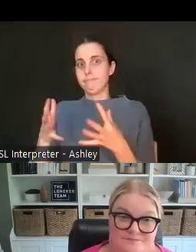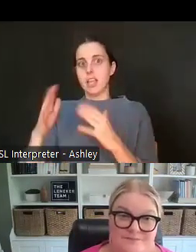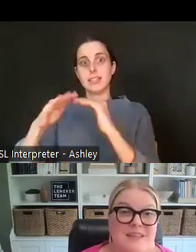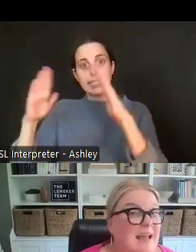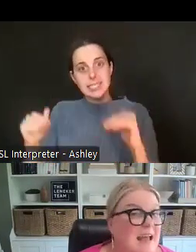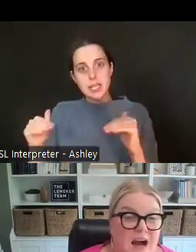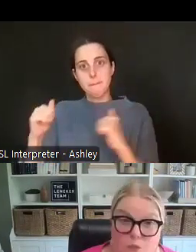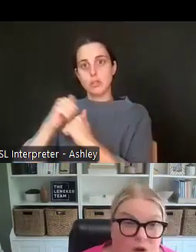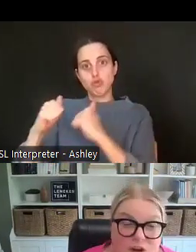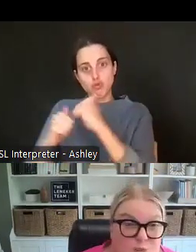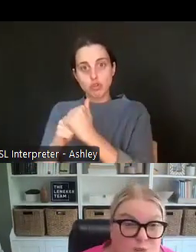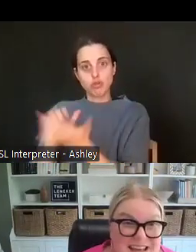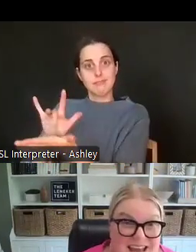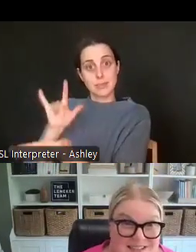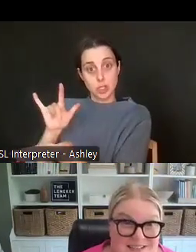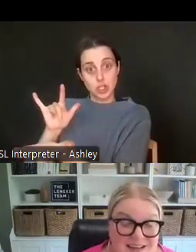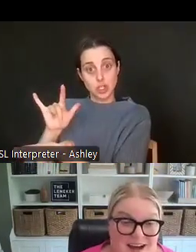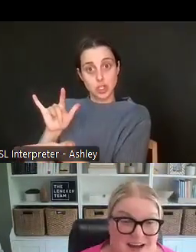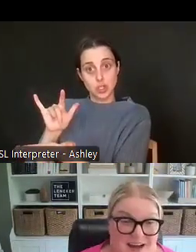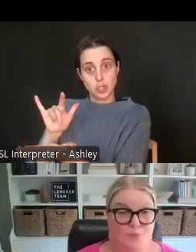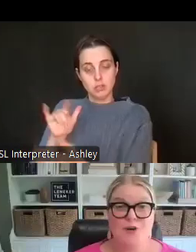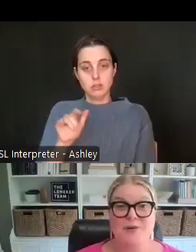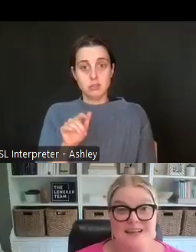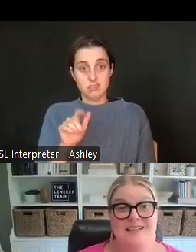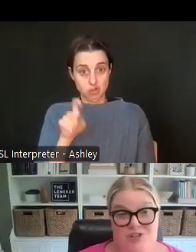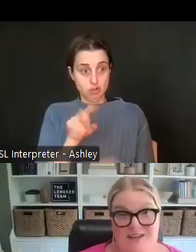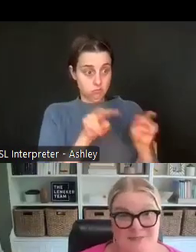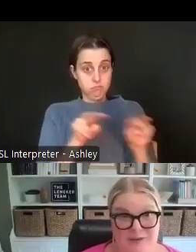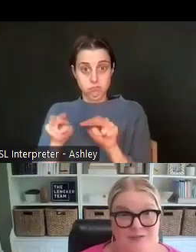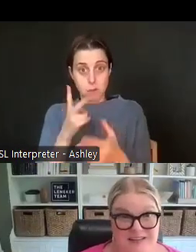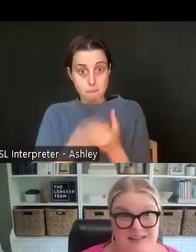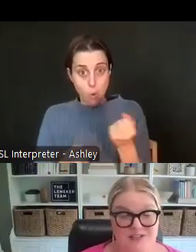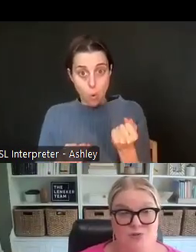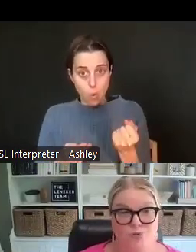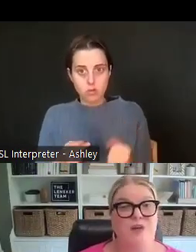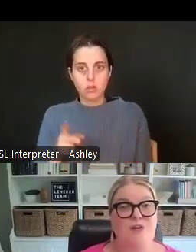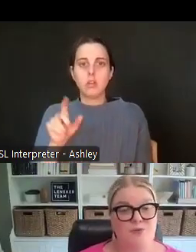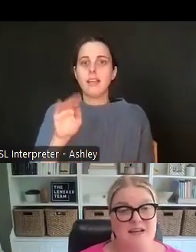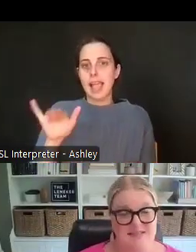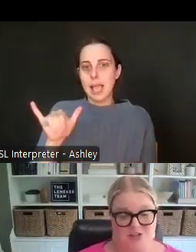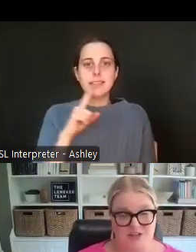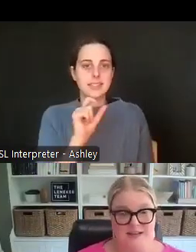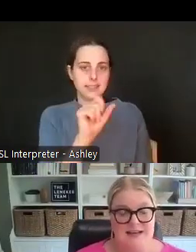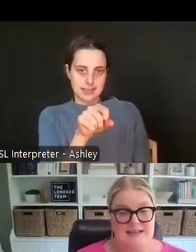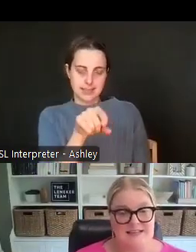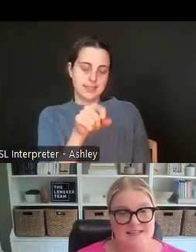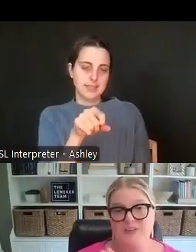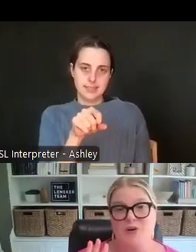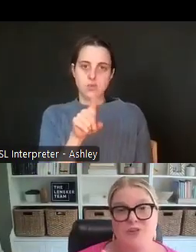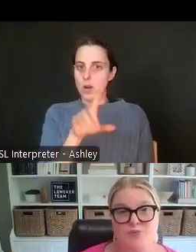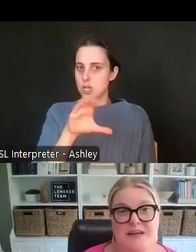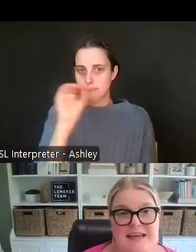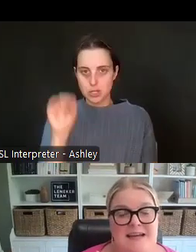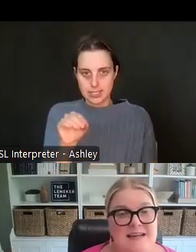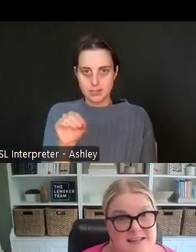solutions? 100% yes. And burnout isn't just about feelings. So the World Health Organization says that